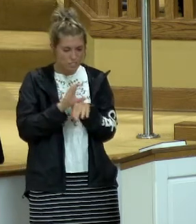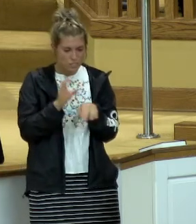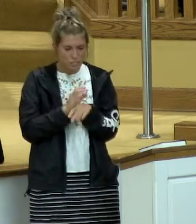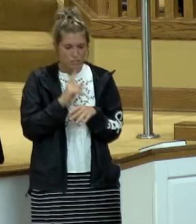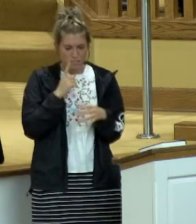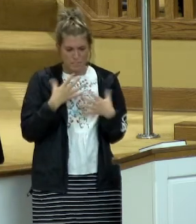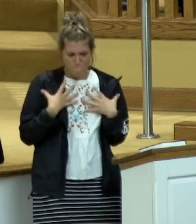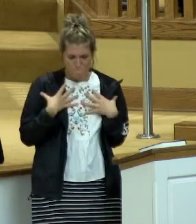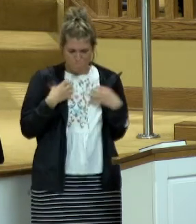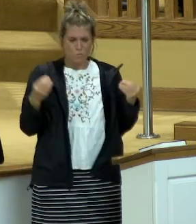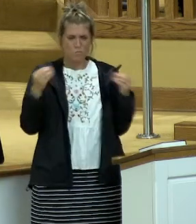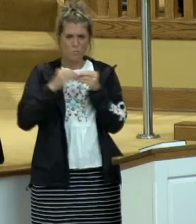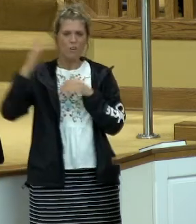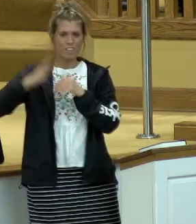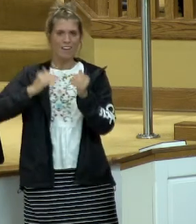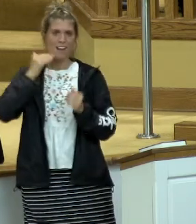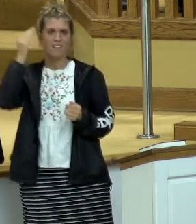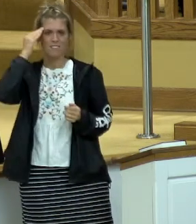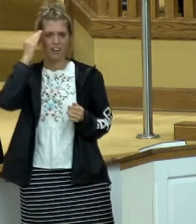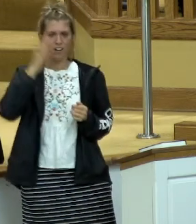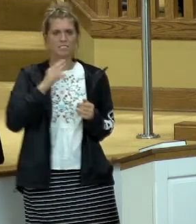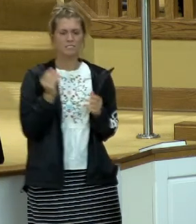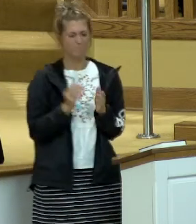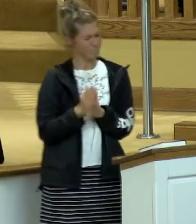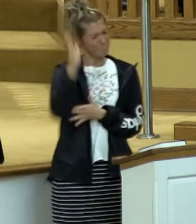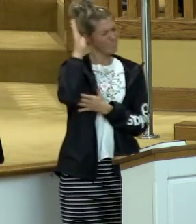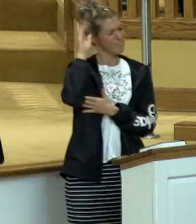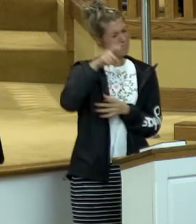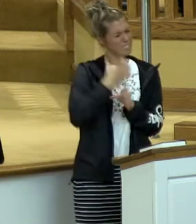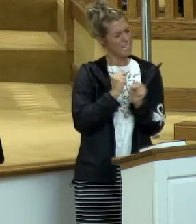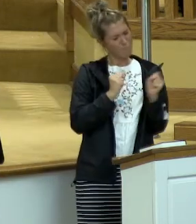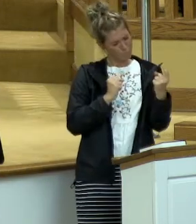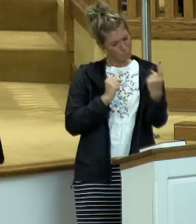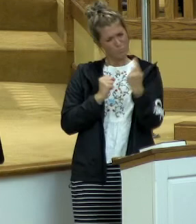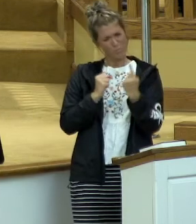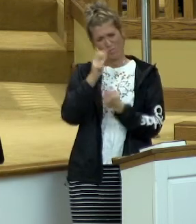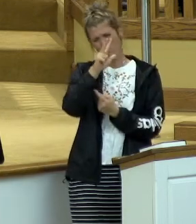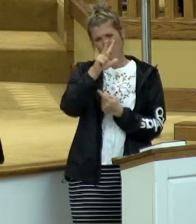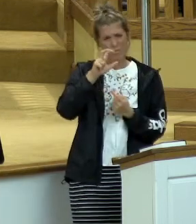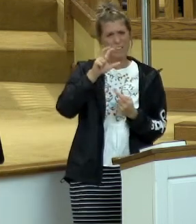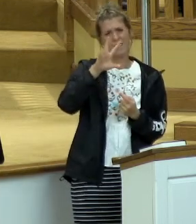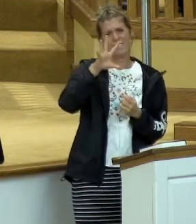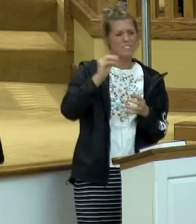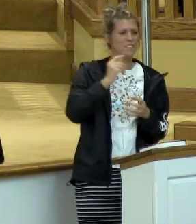just outweighs adults. It's amazing. Boom, the hand goes right up and they walk the aisle in front of